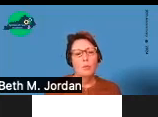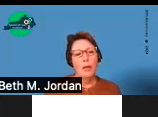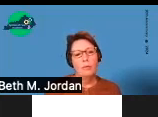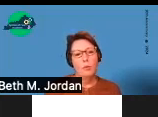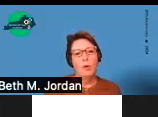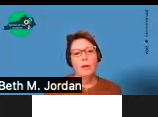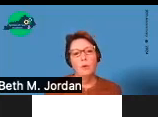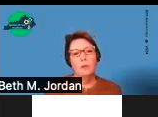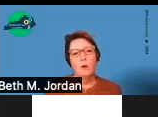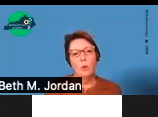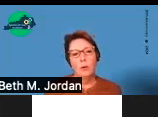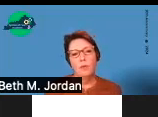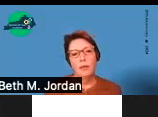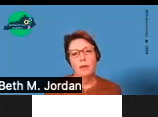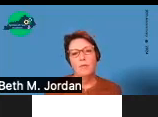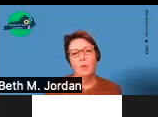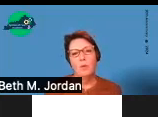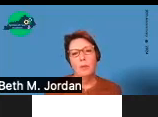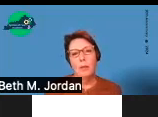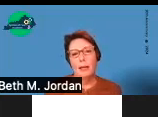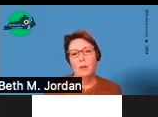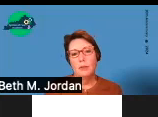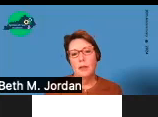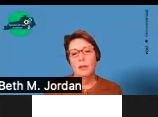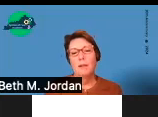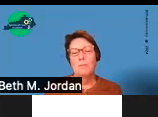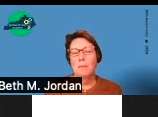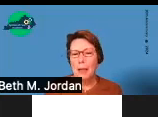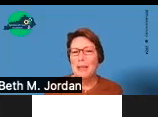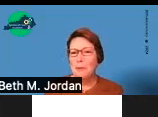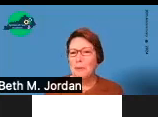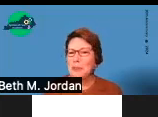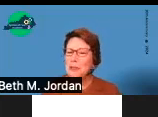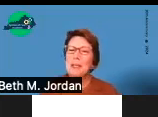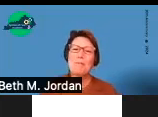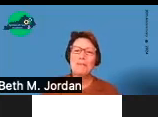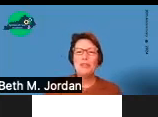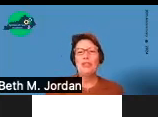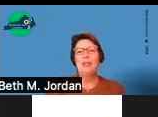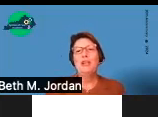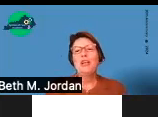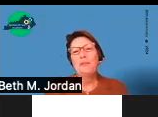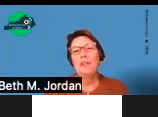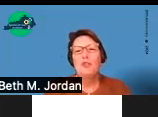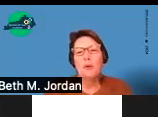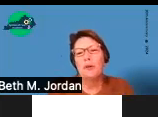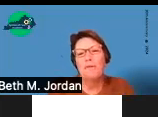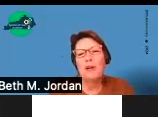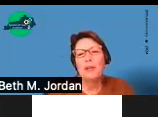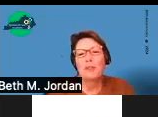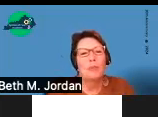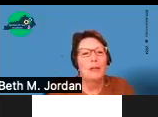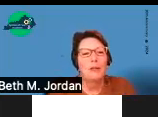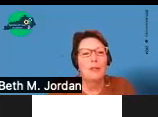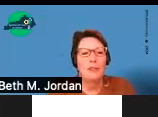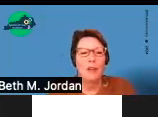also applied for and was awarded funding for Black youth suicide prevention. These short-term